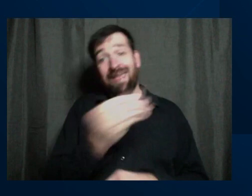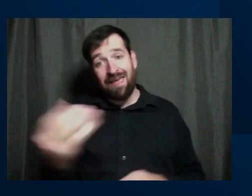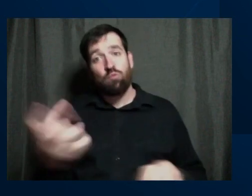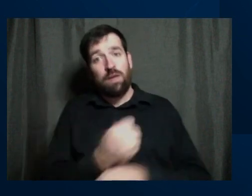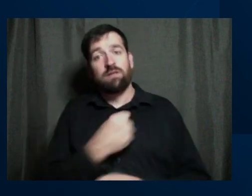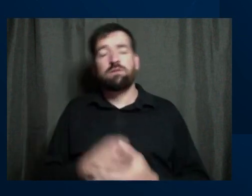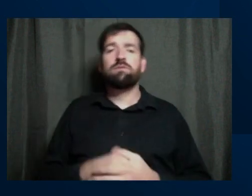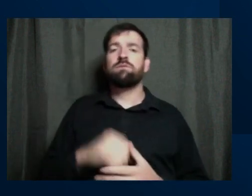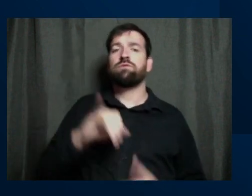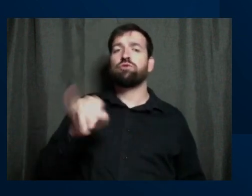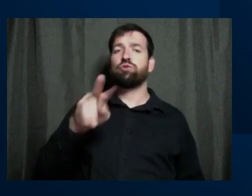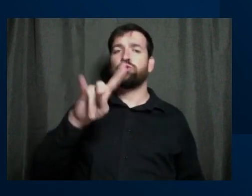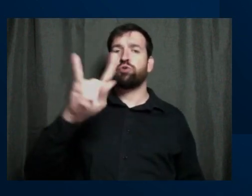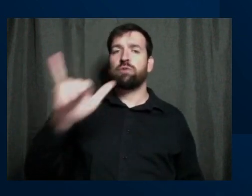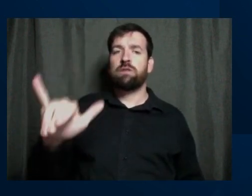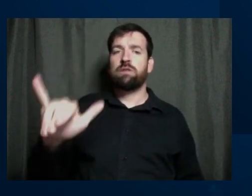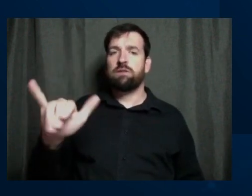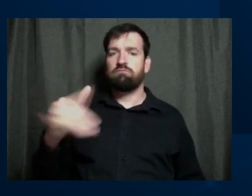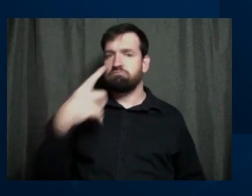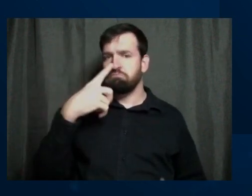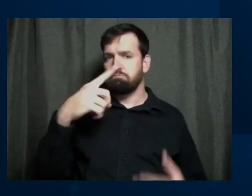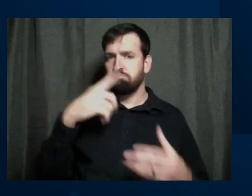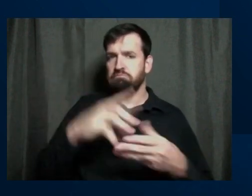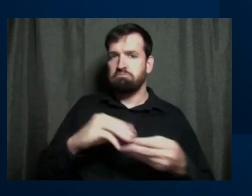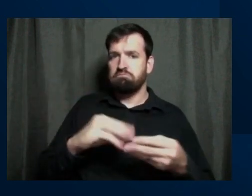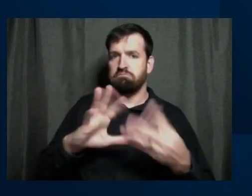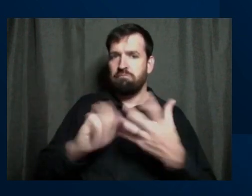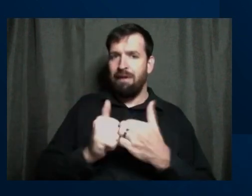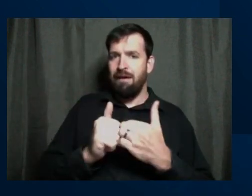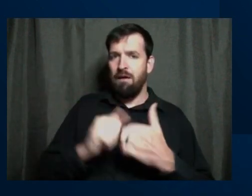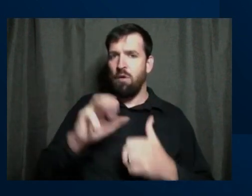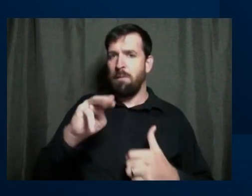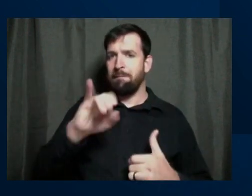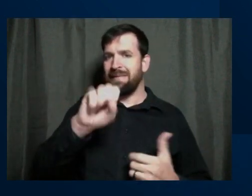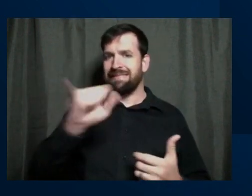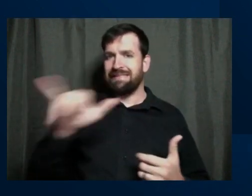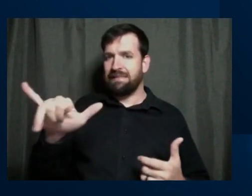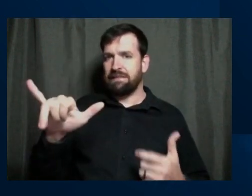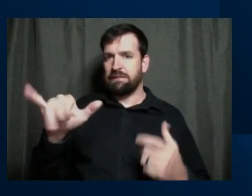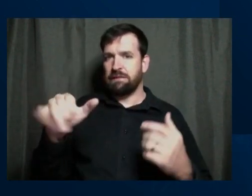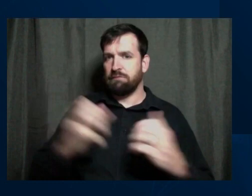take a minute just to tell us how Missy's came to be.